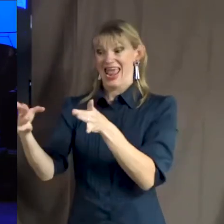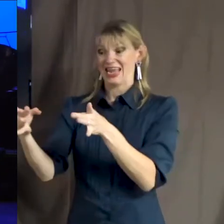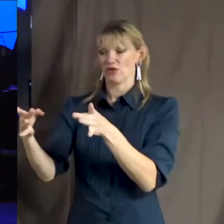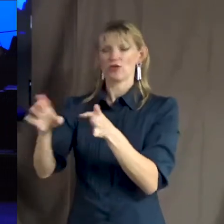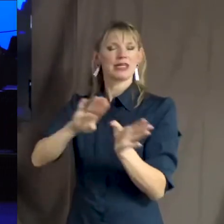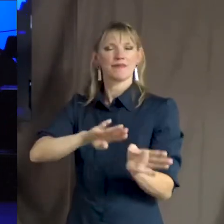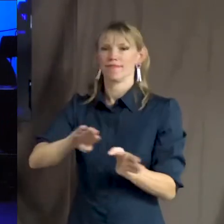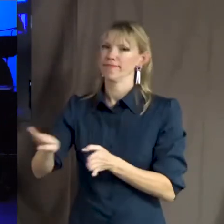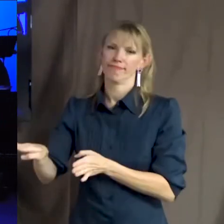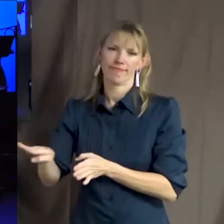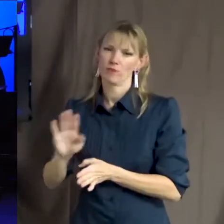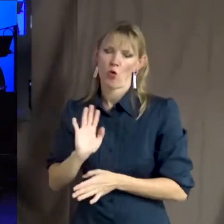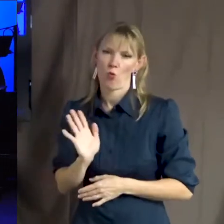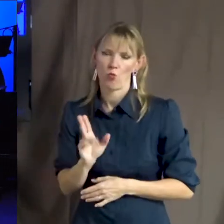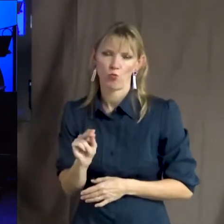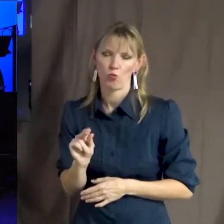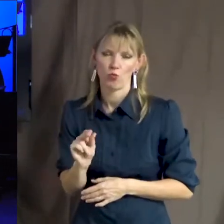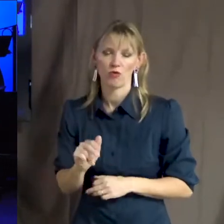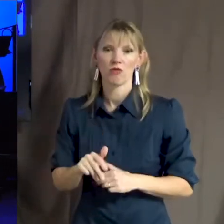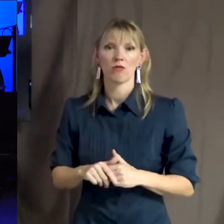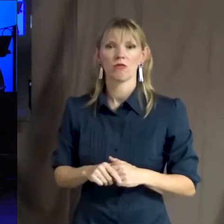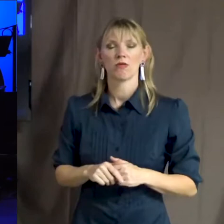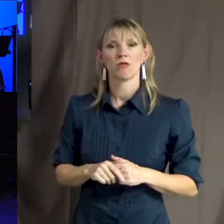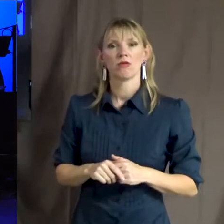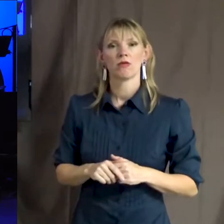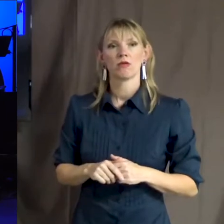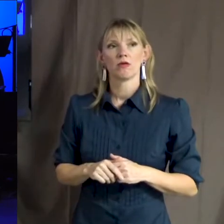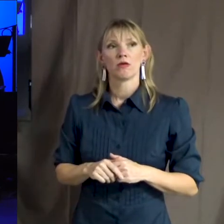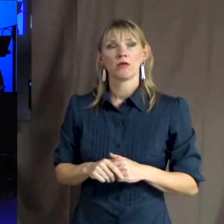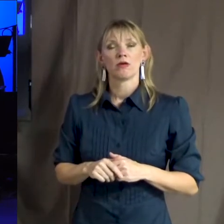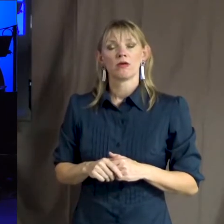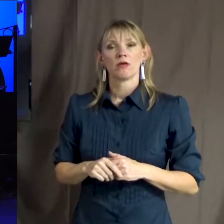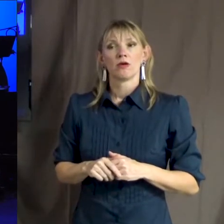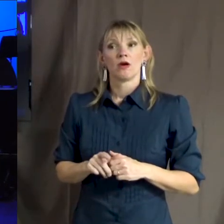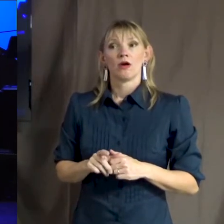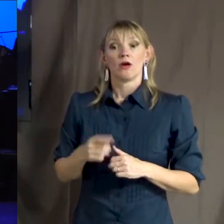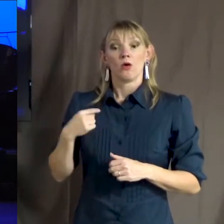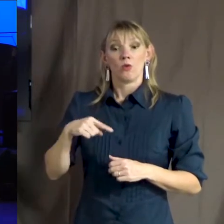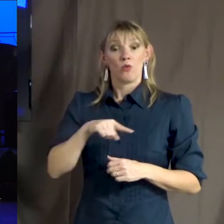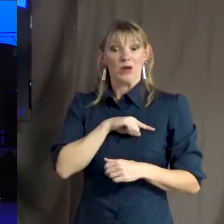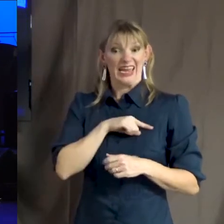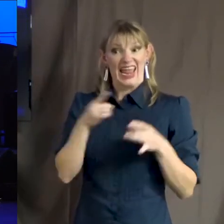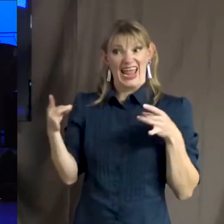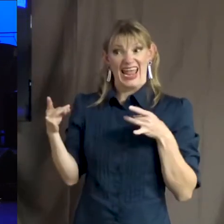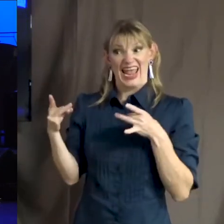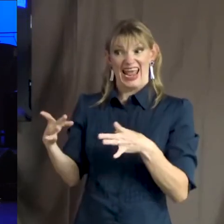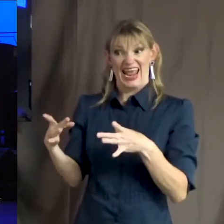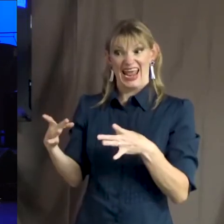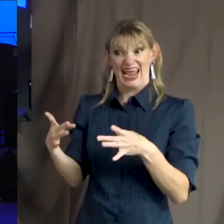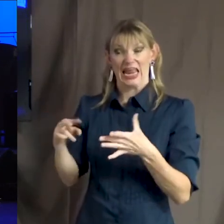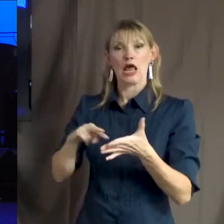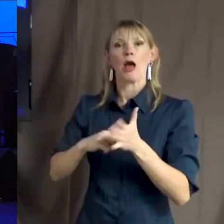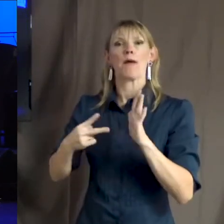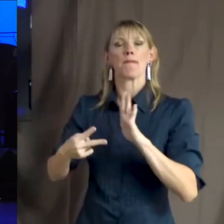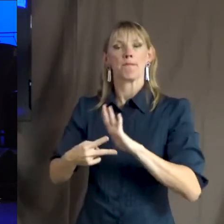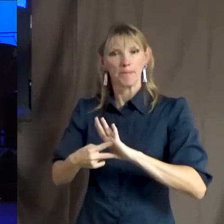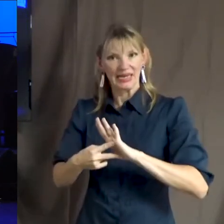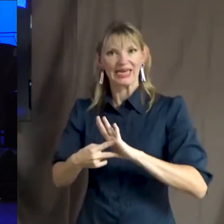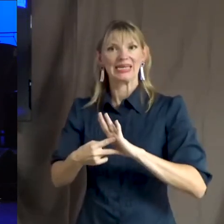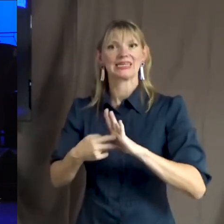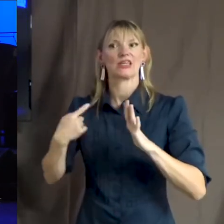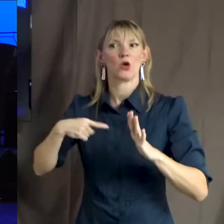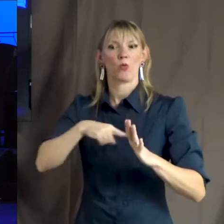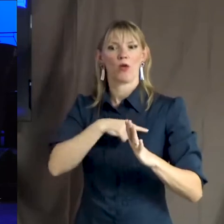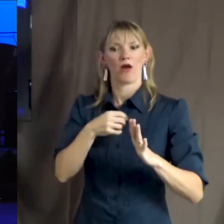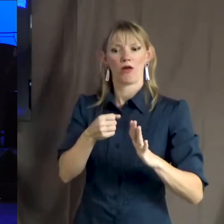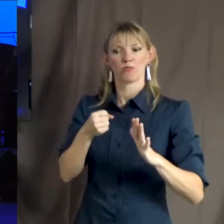Abhor hatred. Wherever we have practiced hatred as a nation, we have stagnated and held ourselves